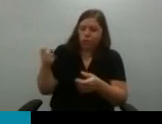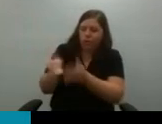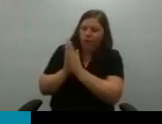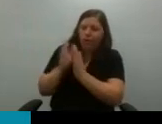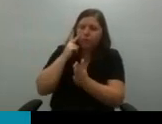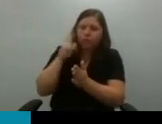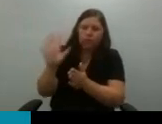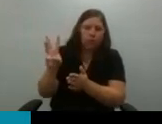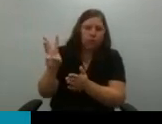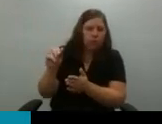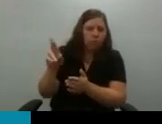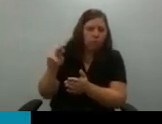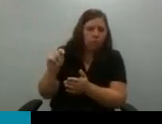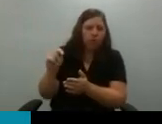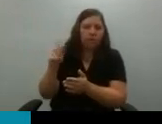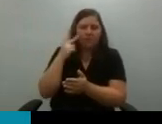warrant.